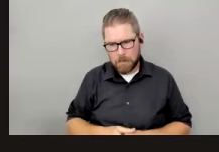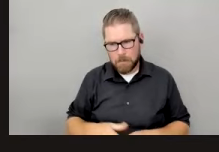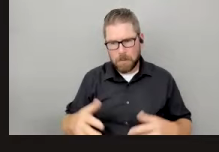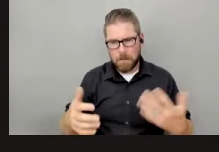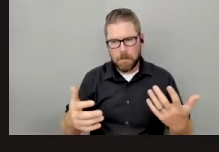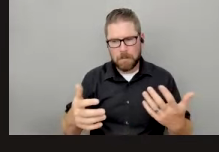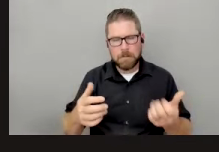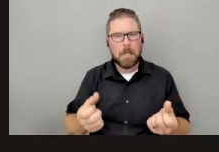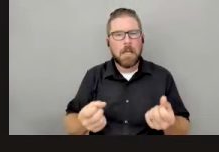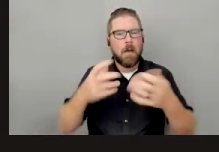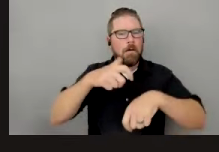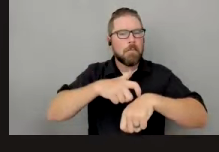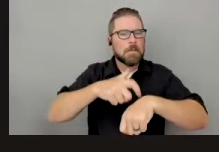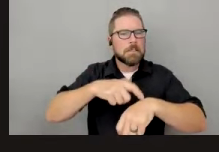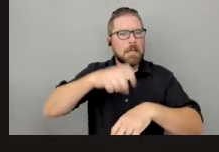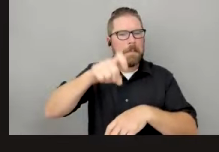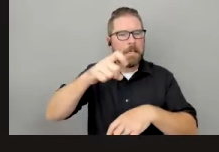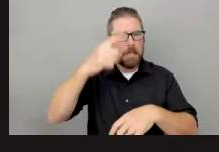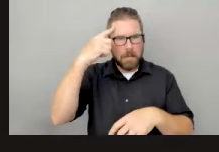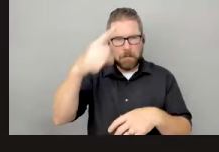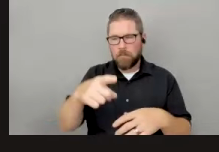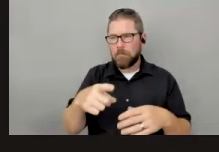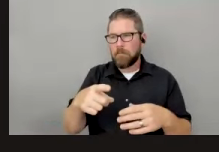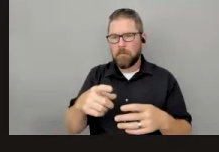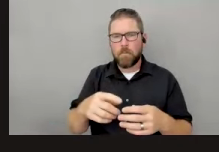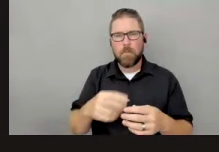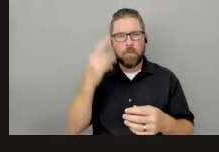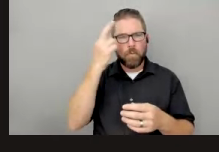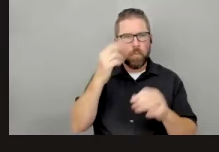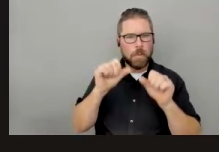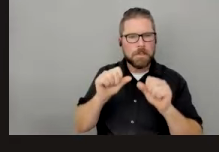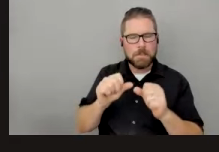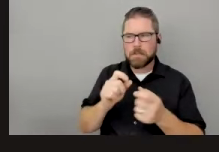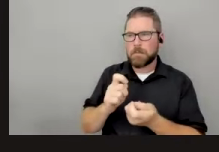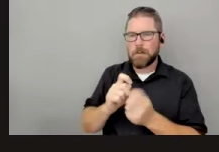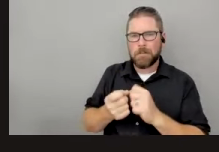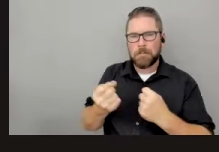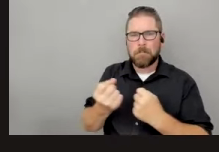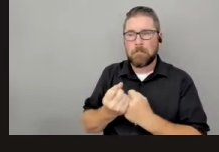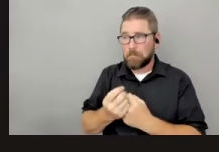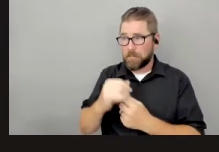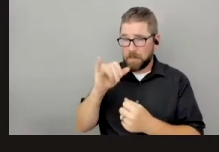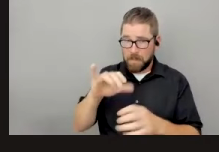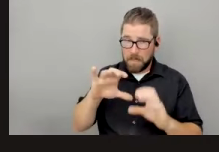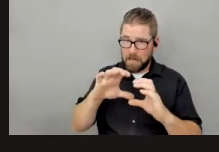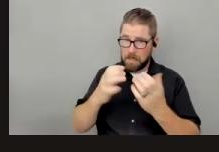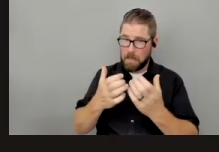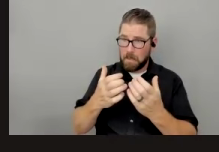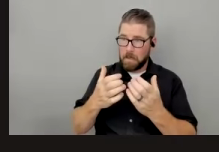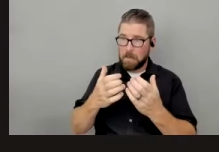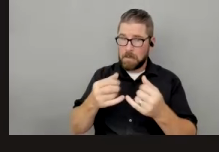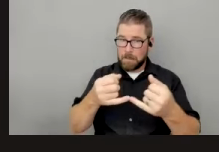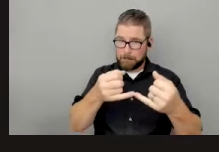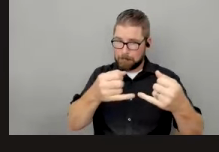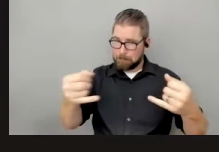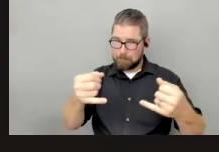and one of them was that extending past the end date of the course. Sometimes that might